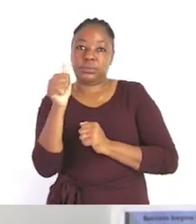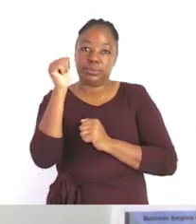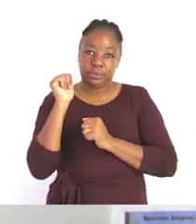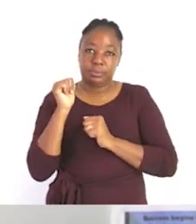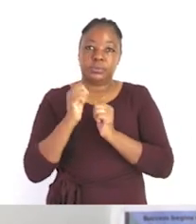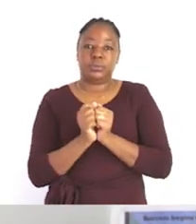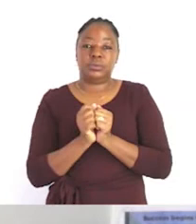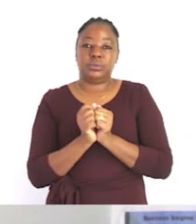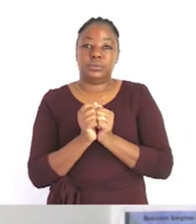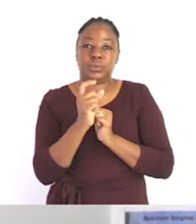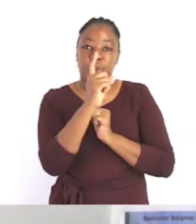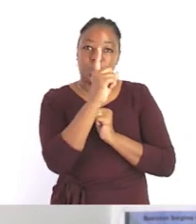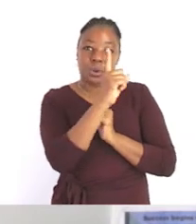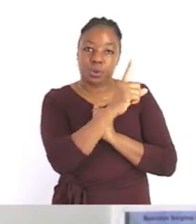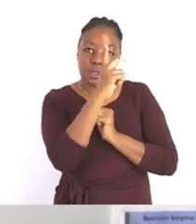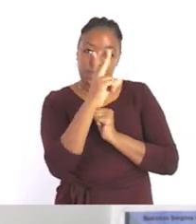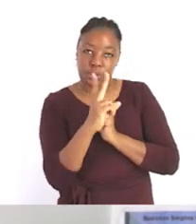backwards. Let's go.